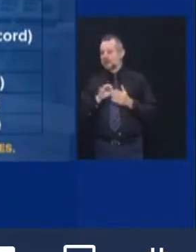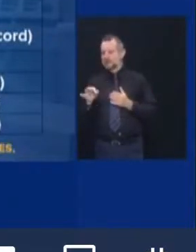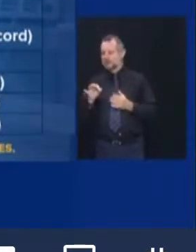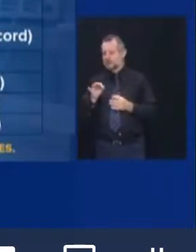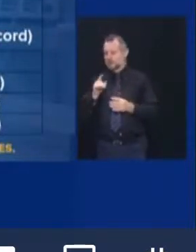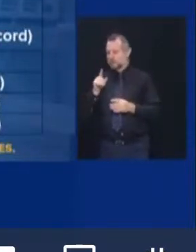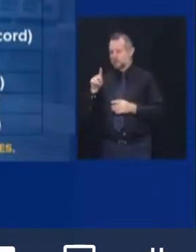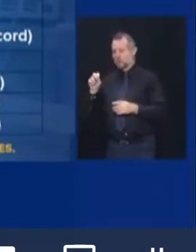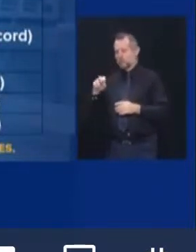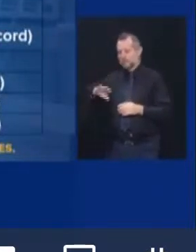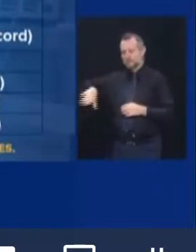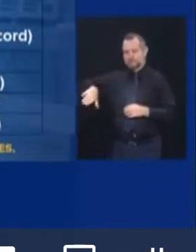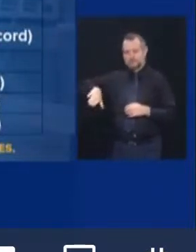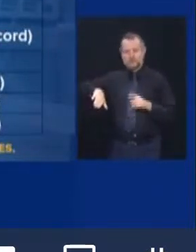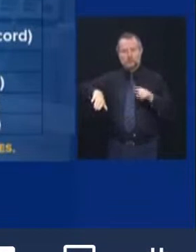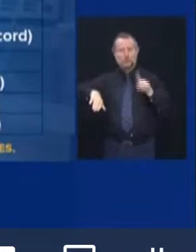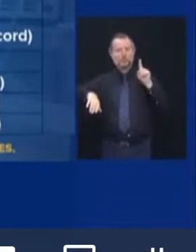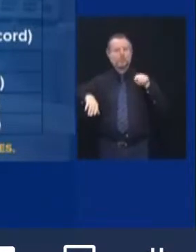zone 1.02,